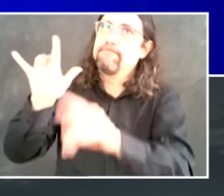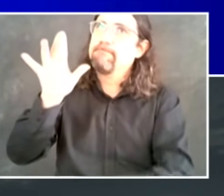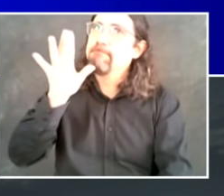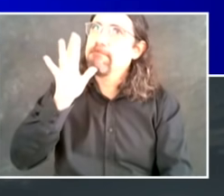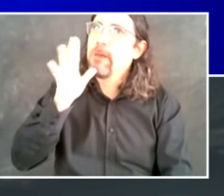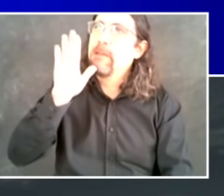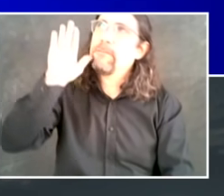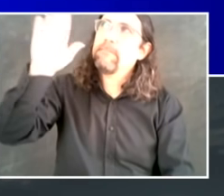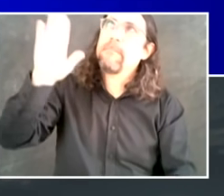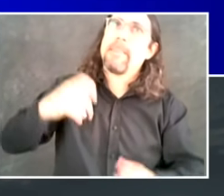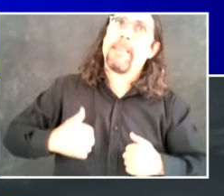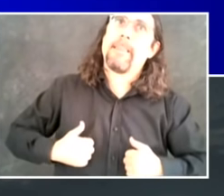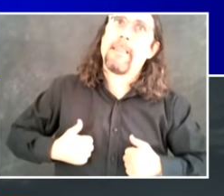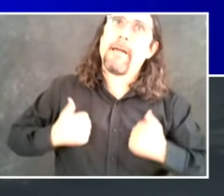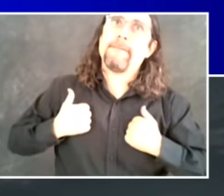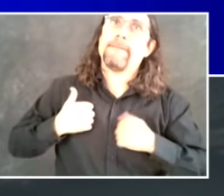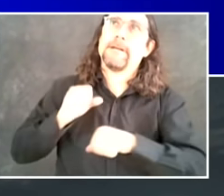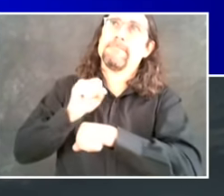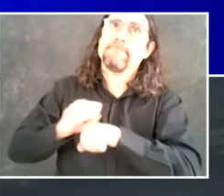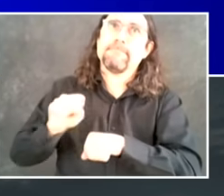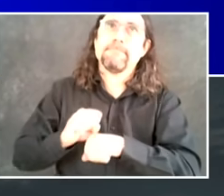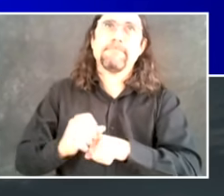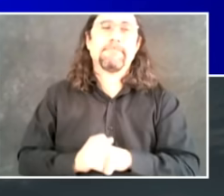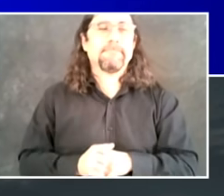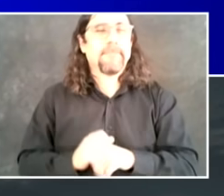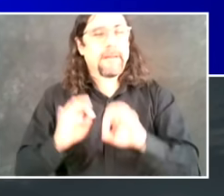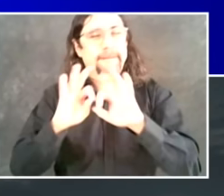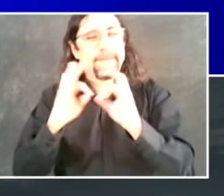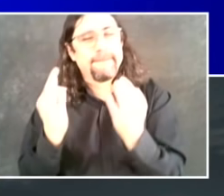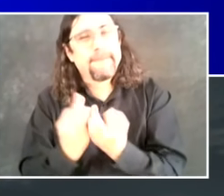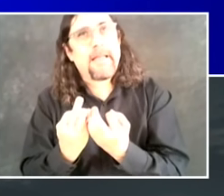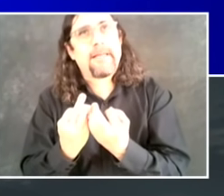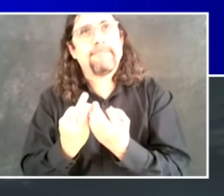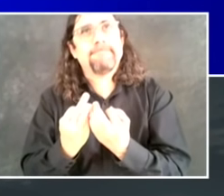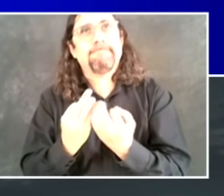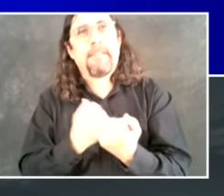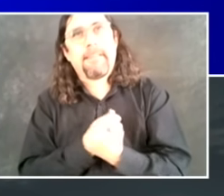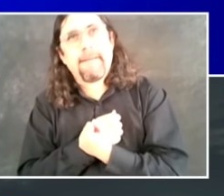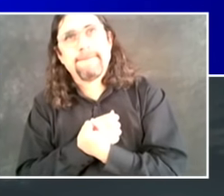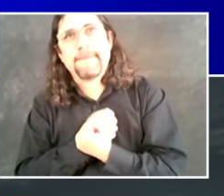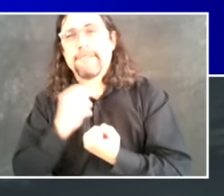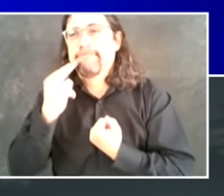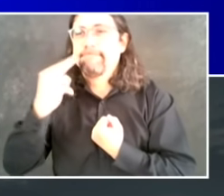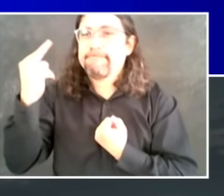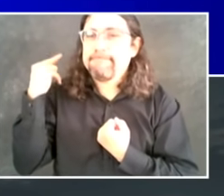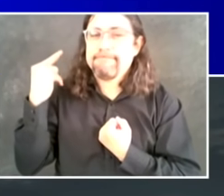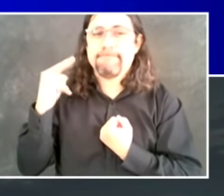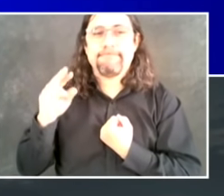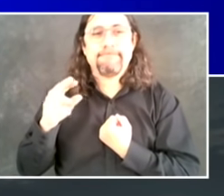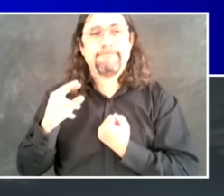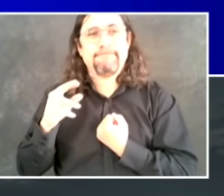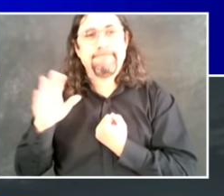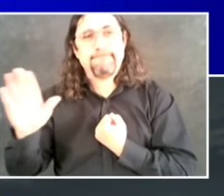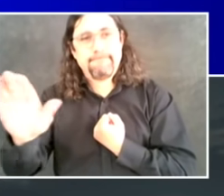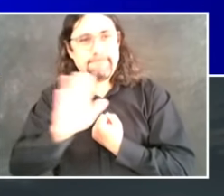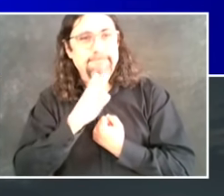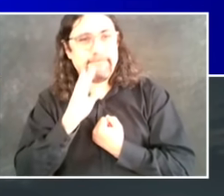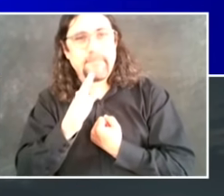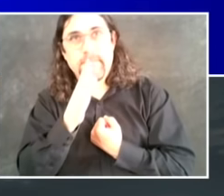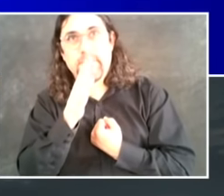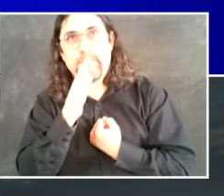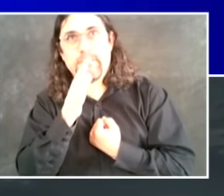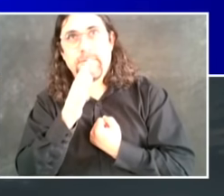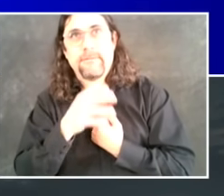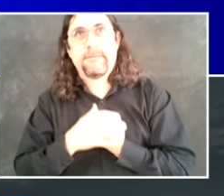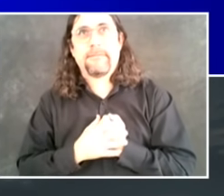how much we owe the moms in our families. Now, this is not going to be a typical Mother's Day, to say the least,